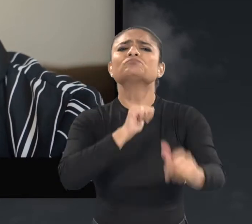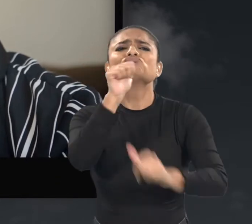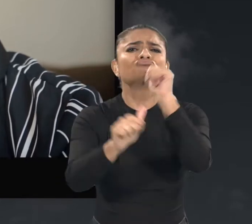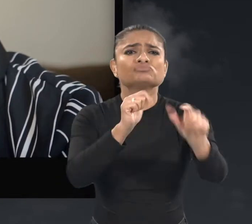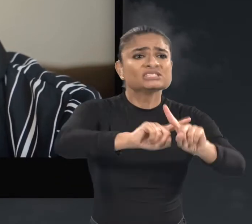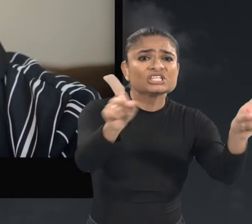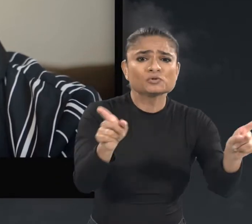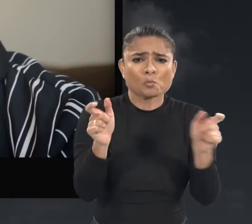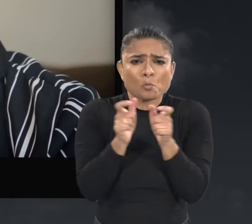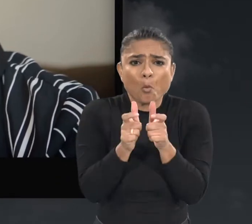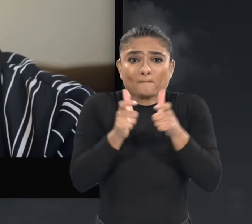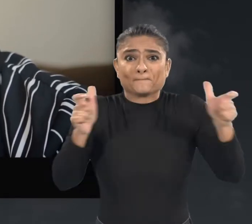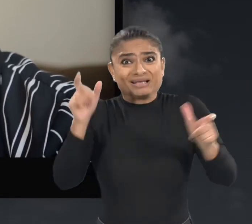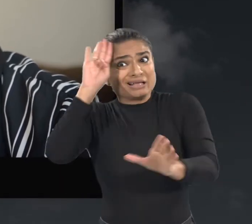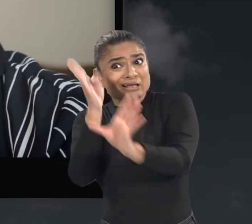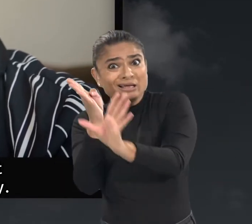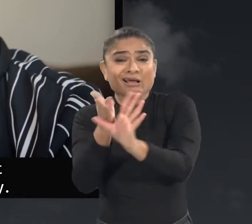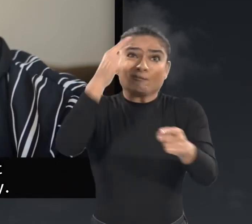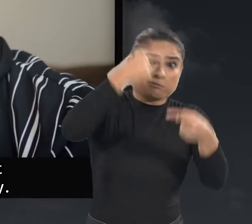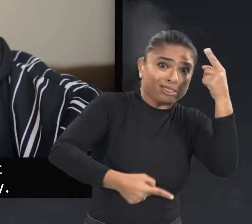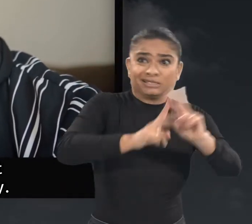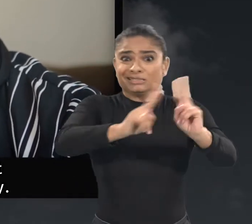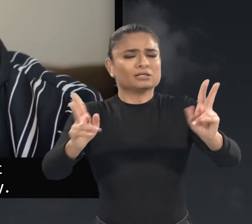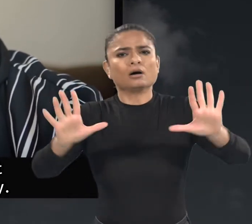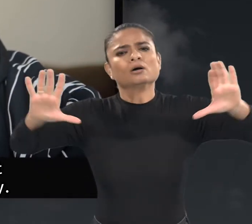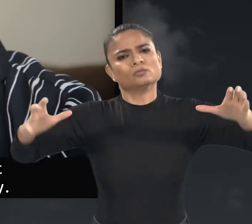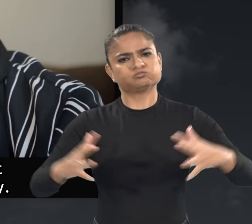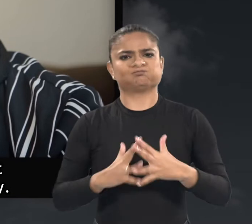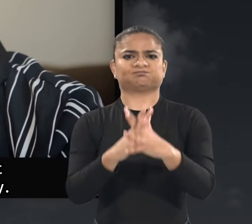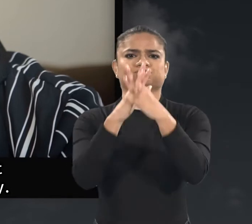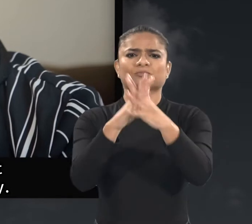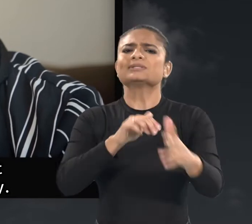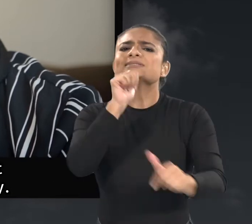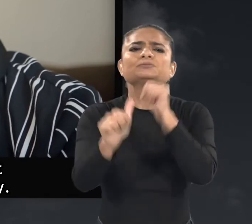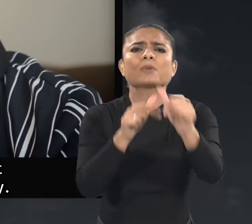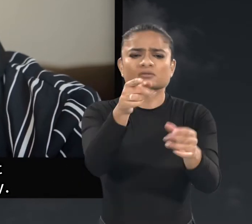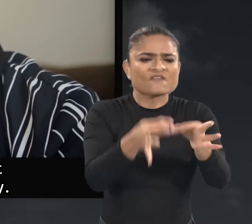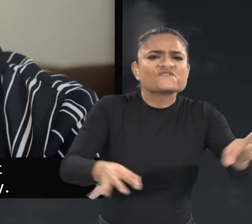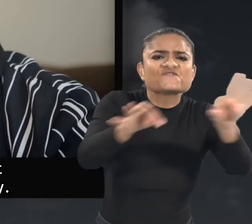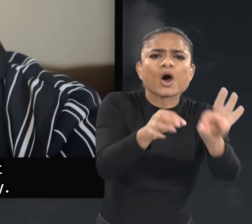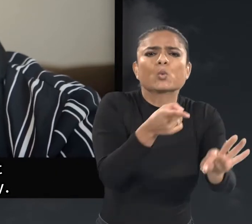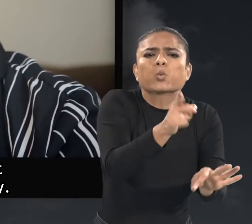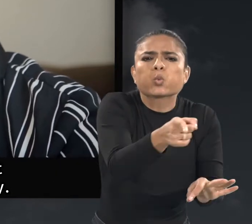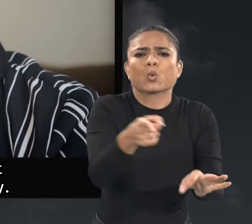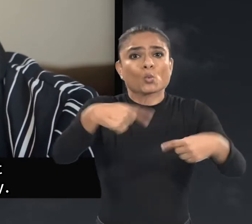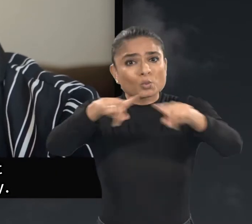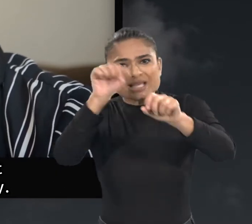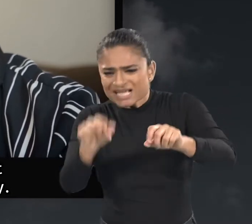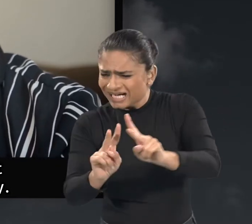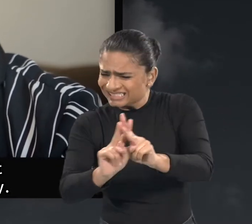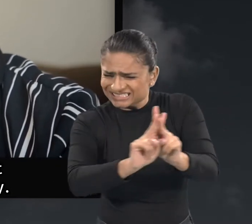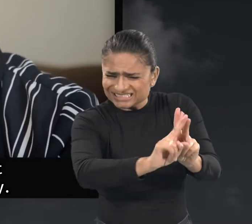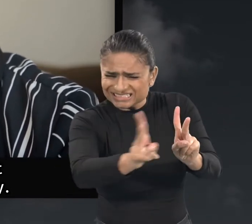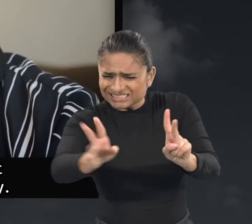all different or the same or similar. It doesn't depict our value and what we can add and contribute